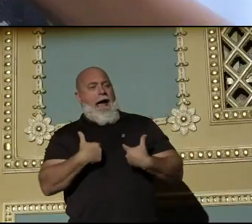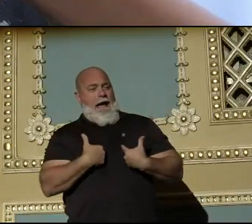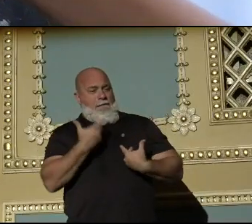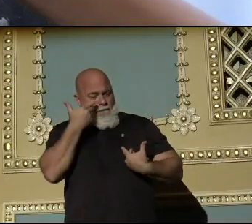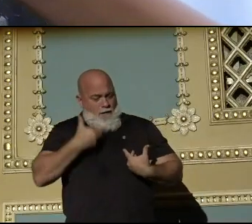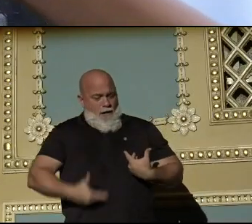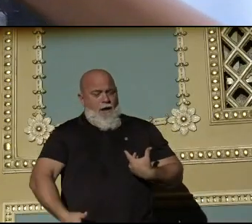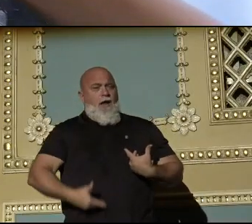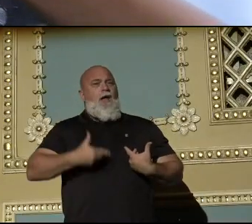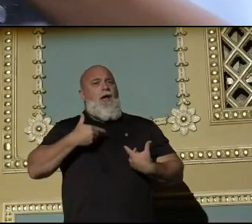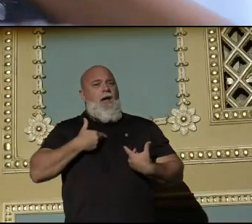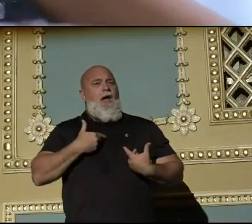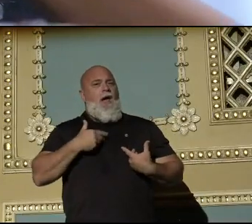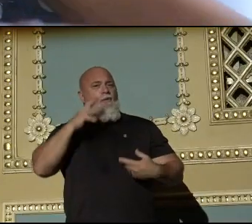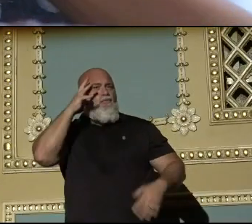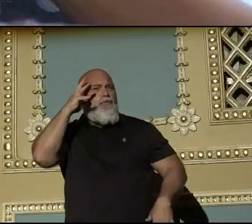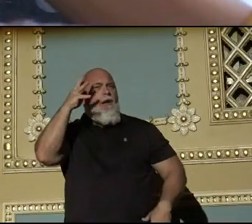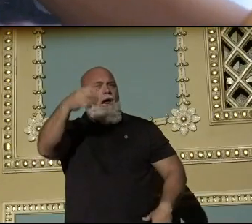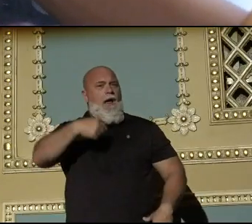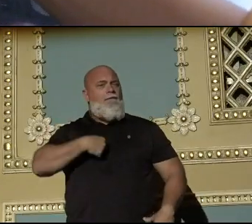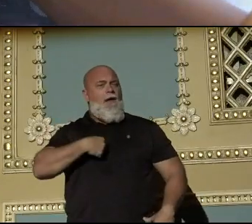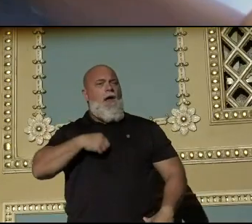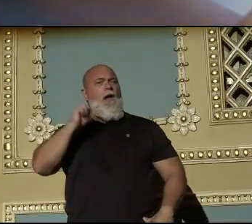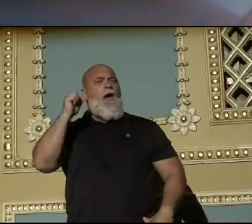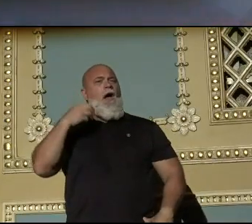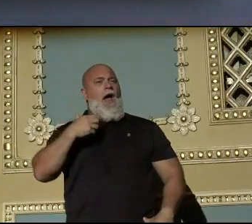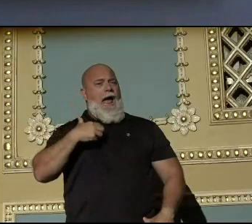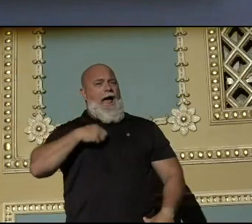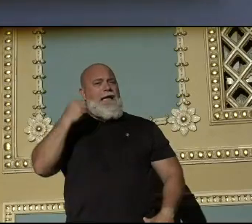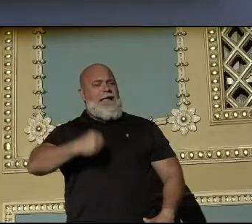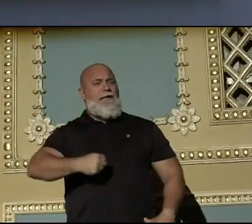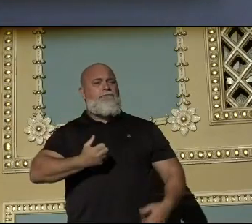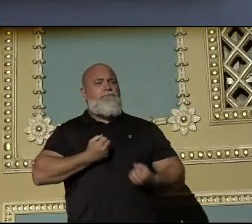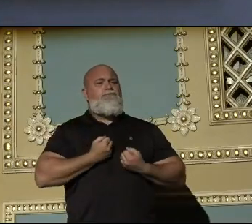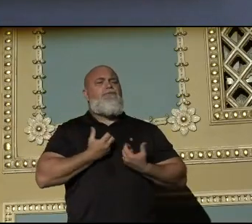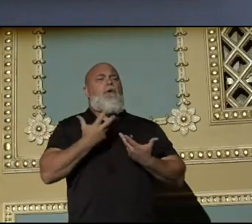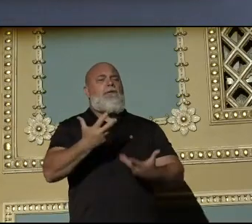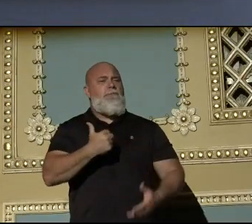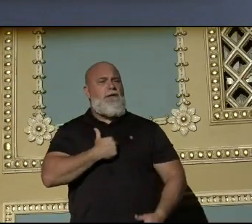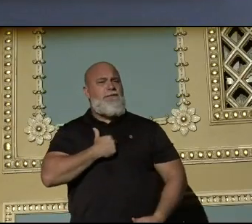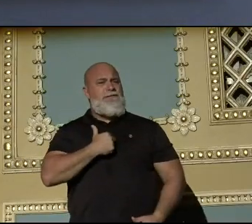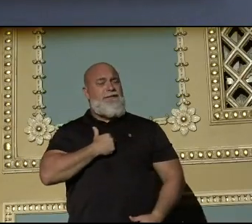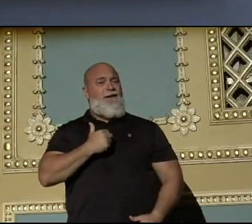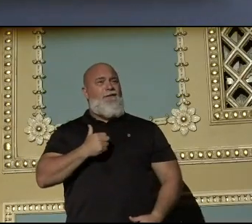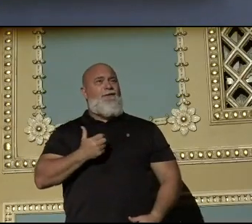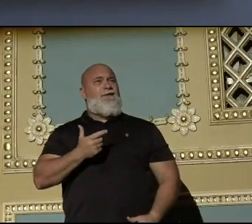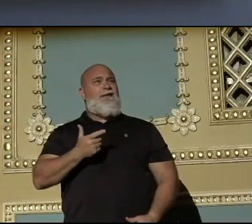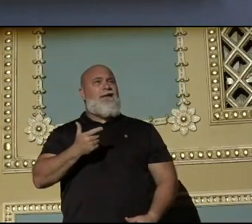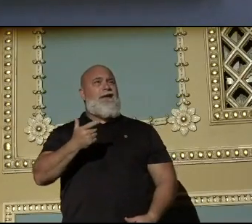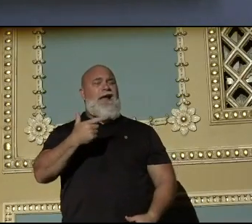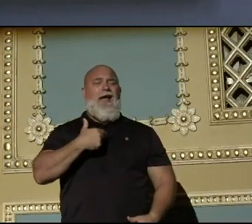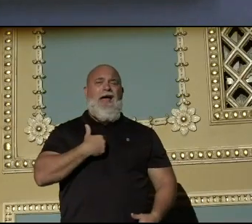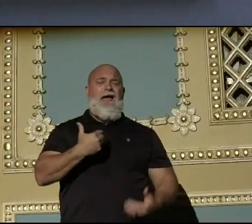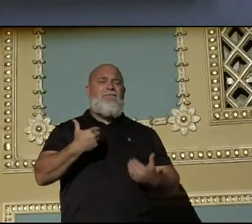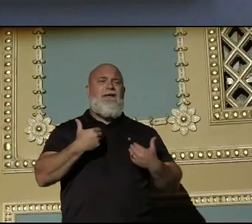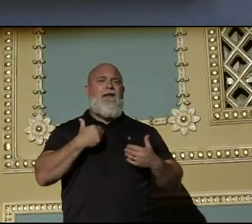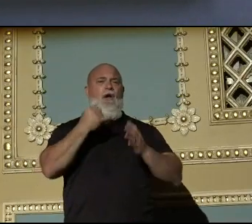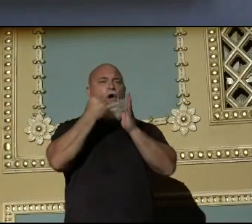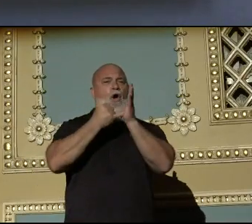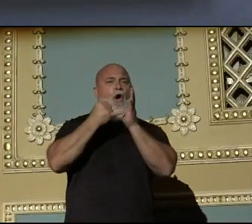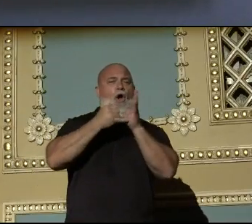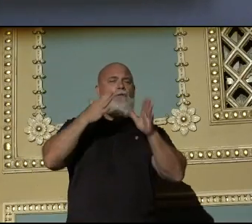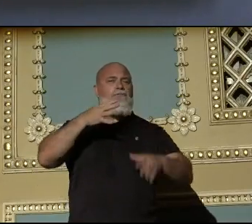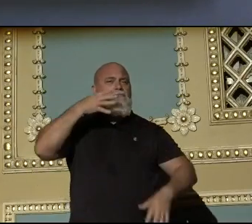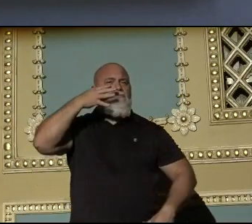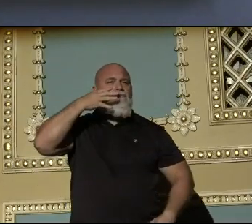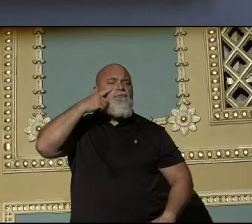of creativity and I can self-express like this." And they literally, I've had artists get tears in their